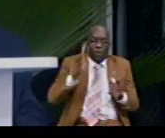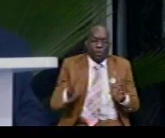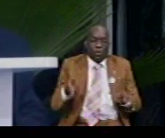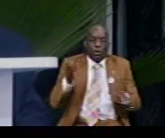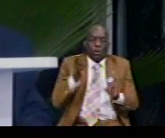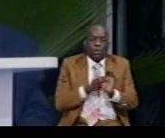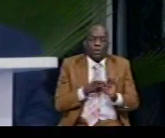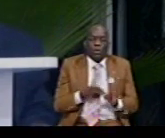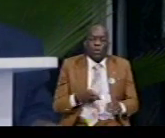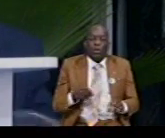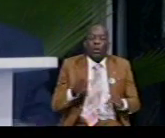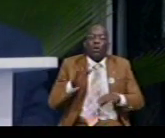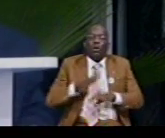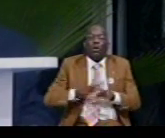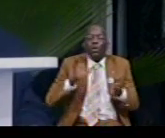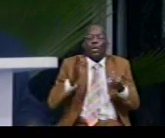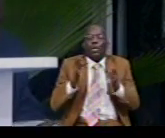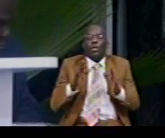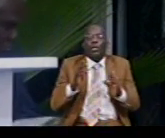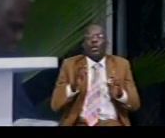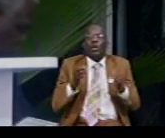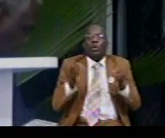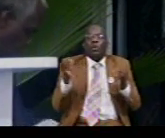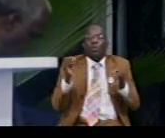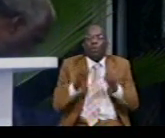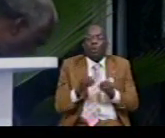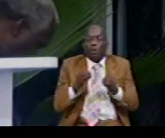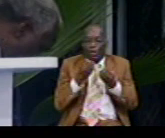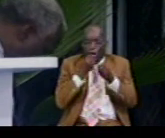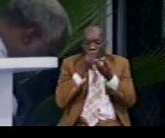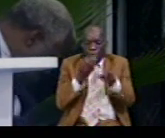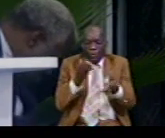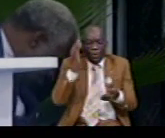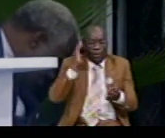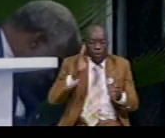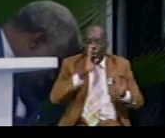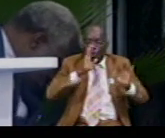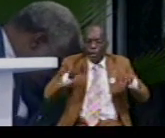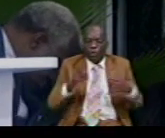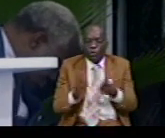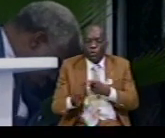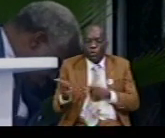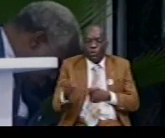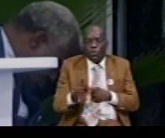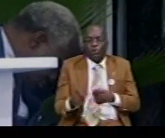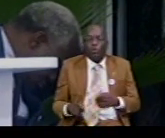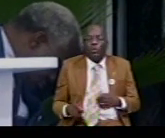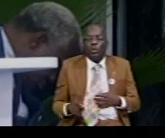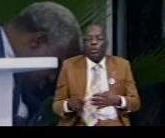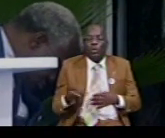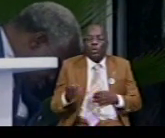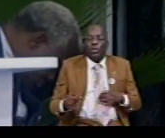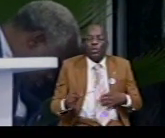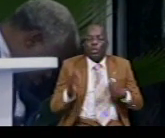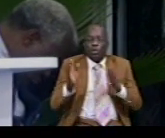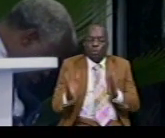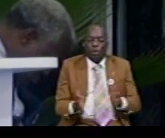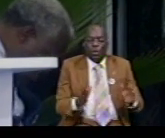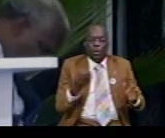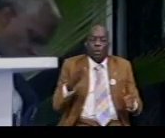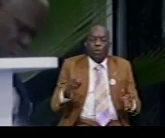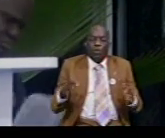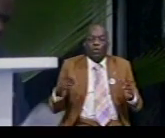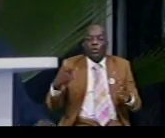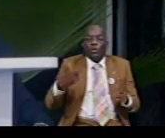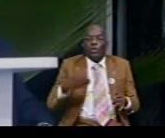will be communicated to you by the grace of God. The convener of GCK, Pastor Dr.